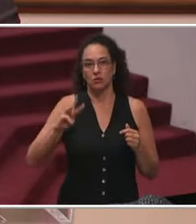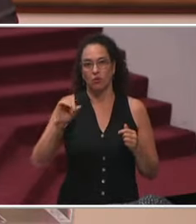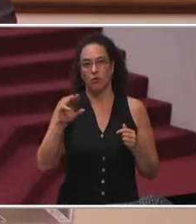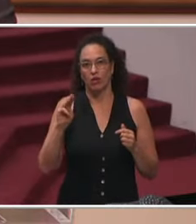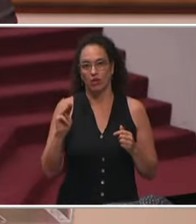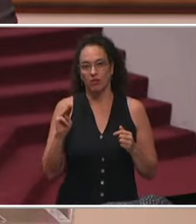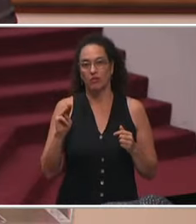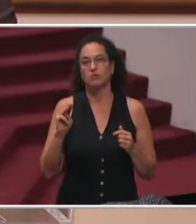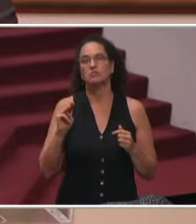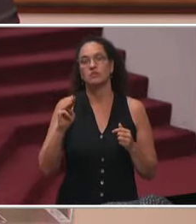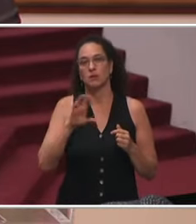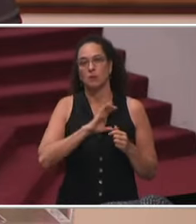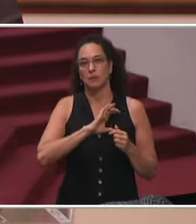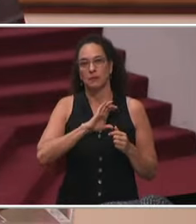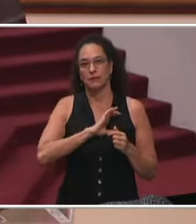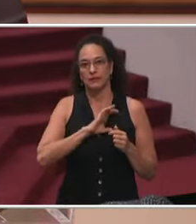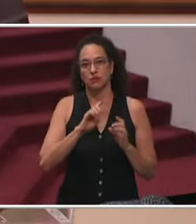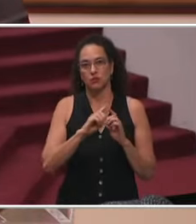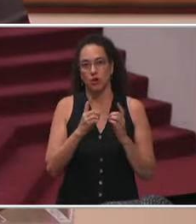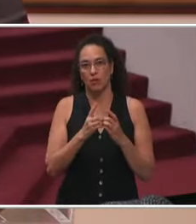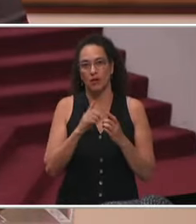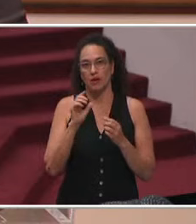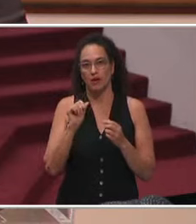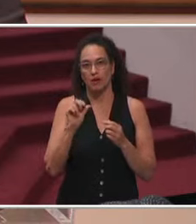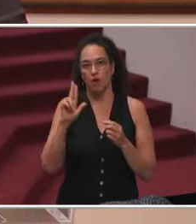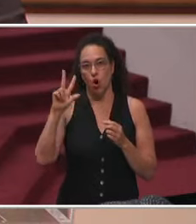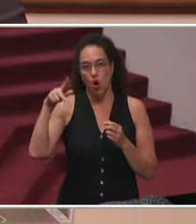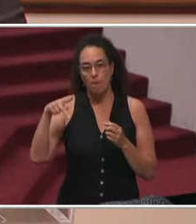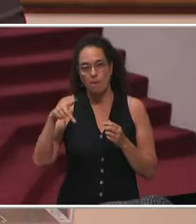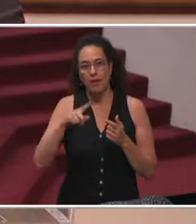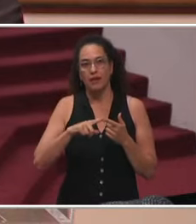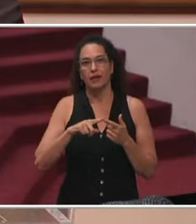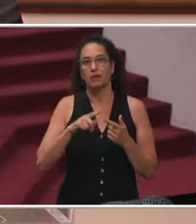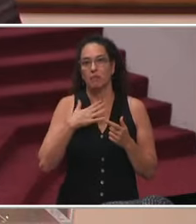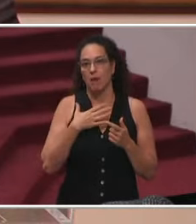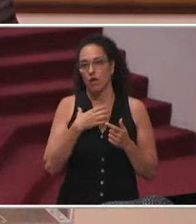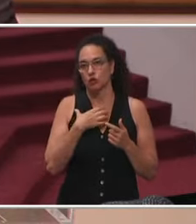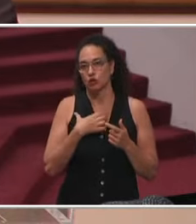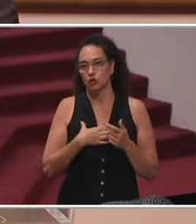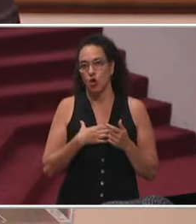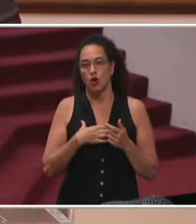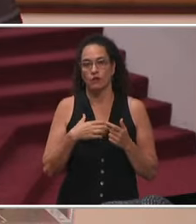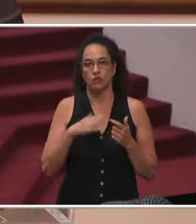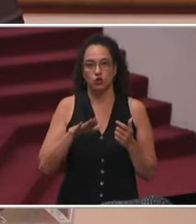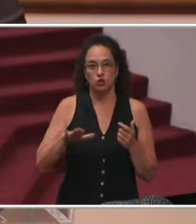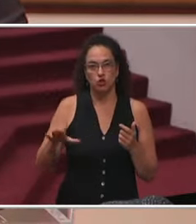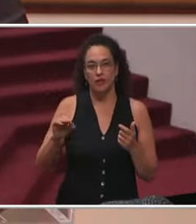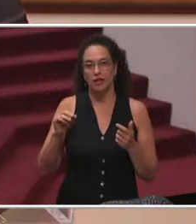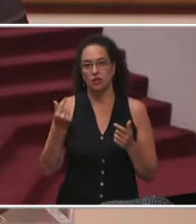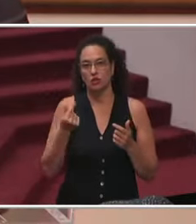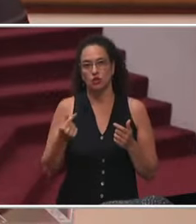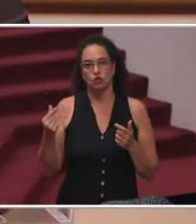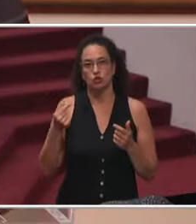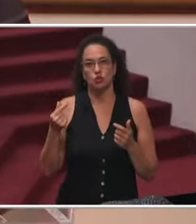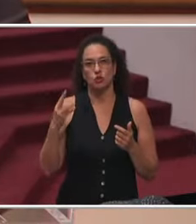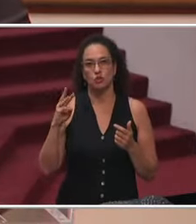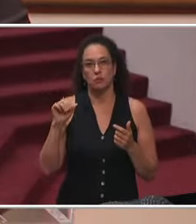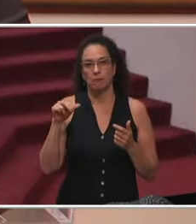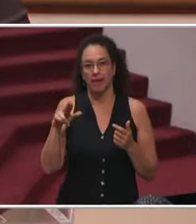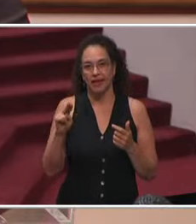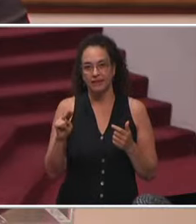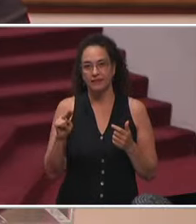AARP, AFLAC, Feed My Starving Children, and the George Mason University Fall Prevention Program, just to